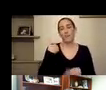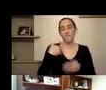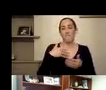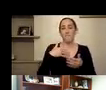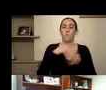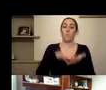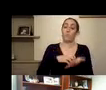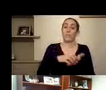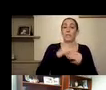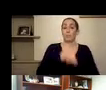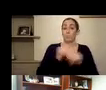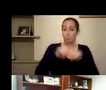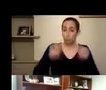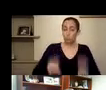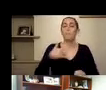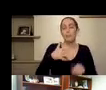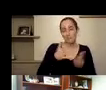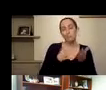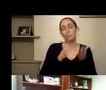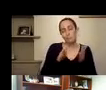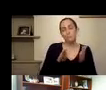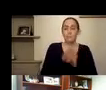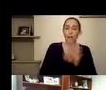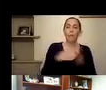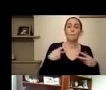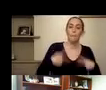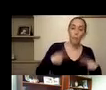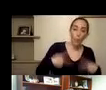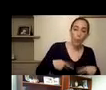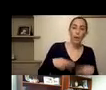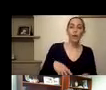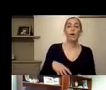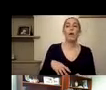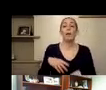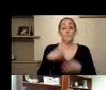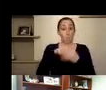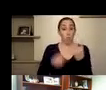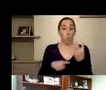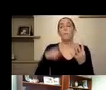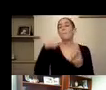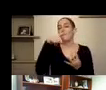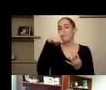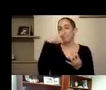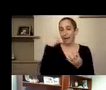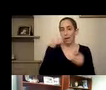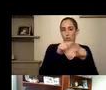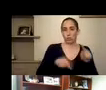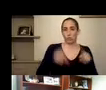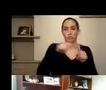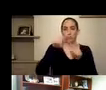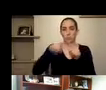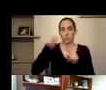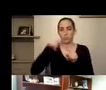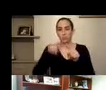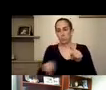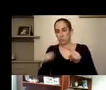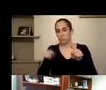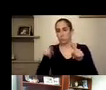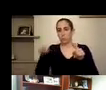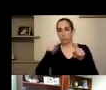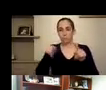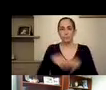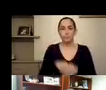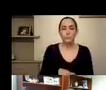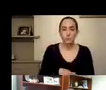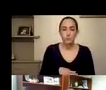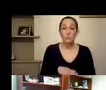severe illnesses. And those are the strains here in black. In the last 20 years, there have been the emergence of 3 new